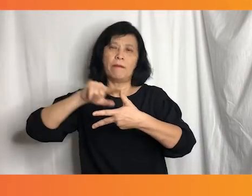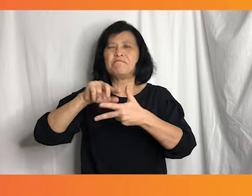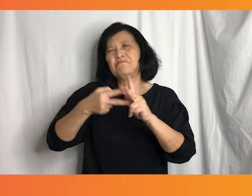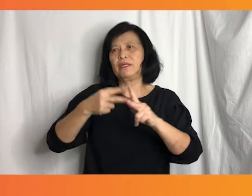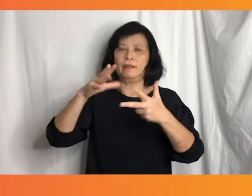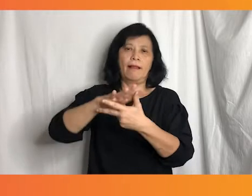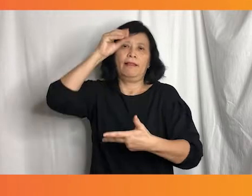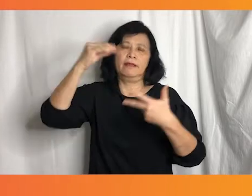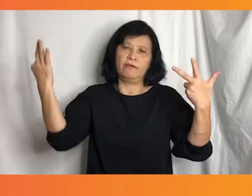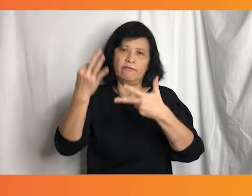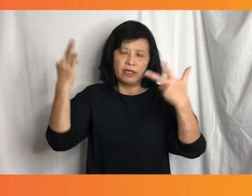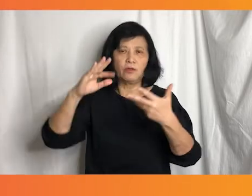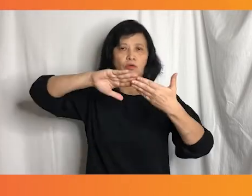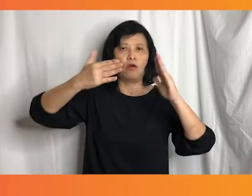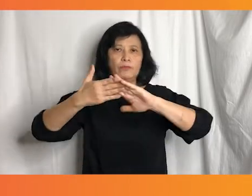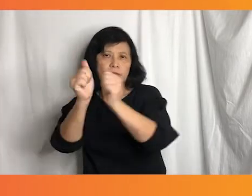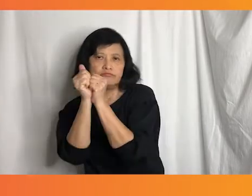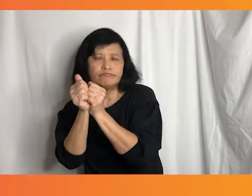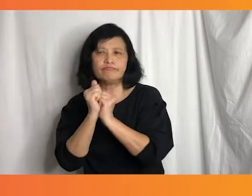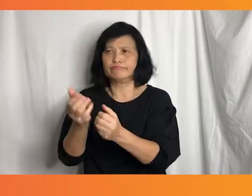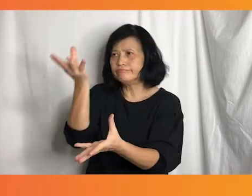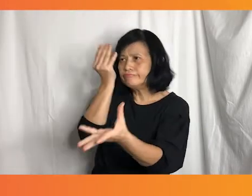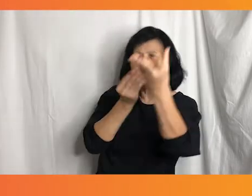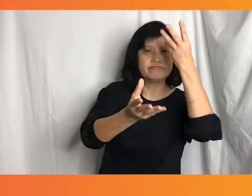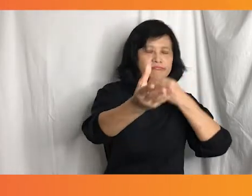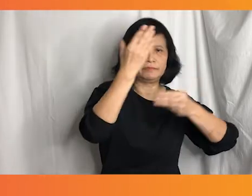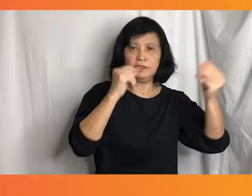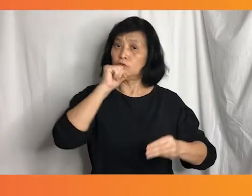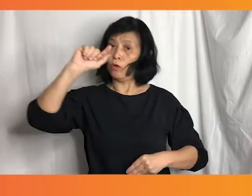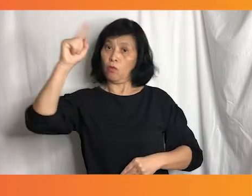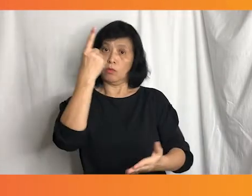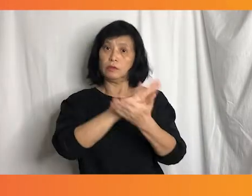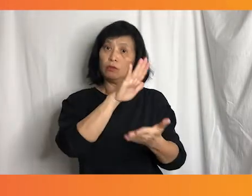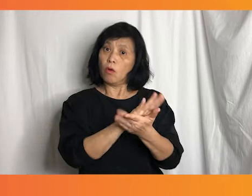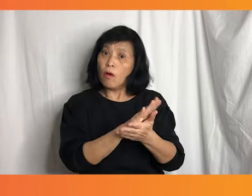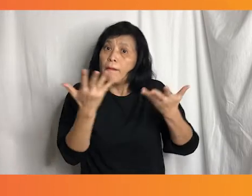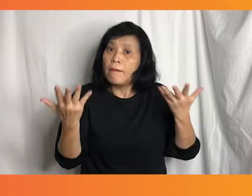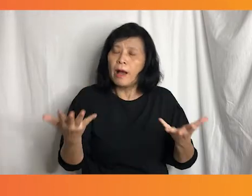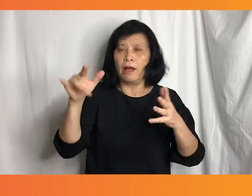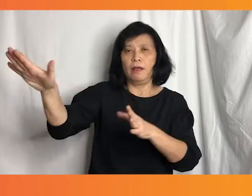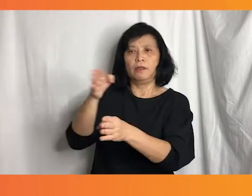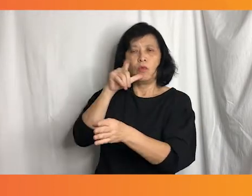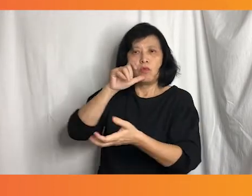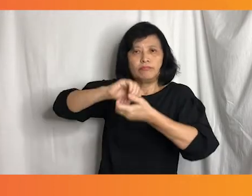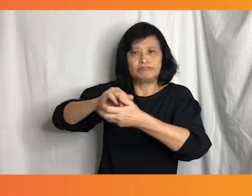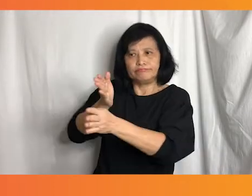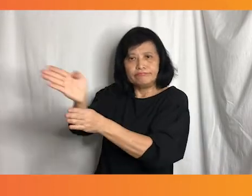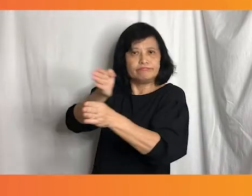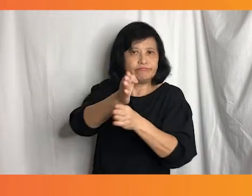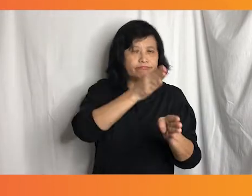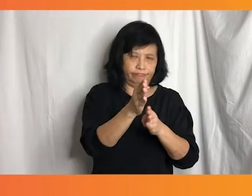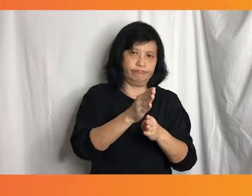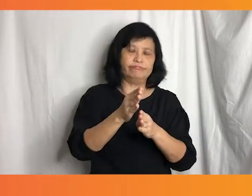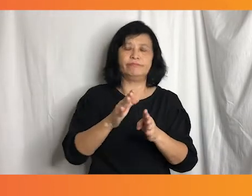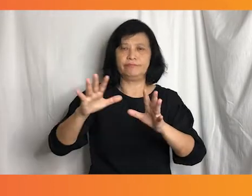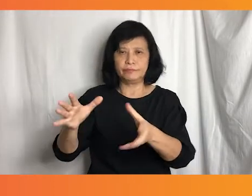actually a learning festival where the community comes together and we learn from one another. Community includes not only the school, but also the expert partners that we